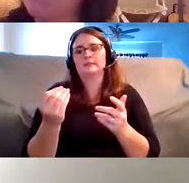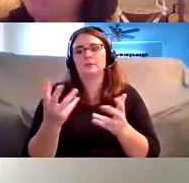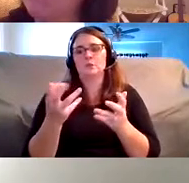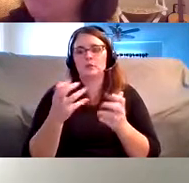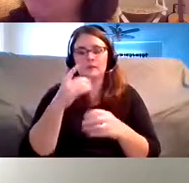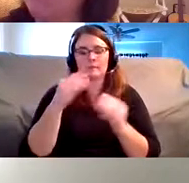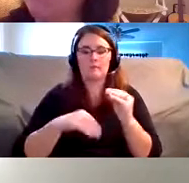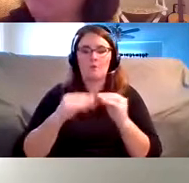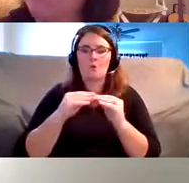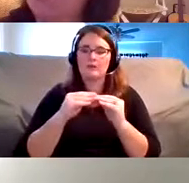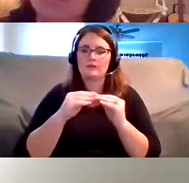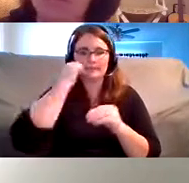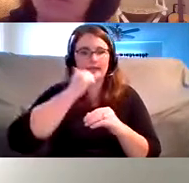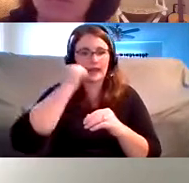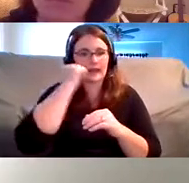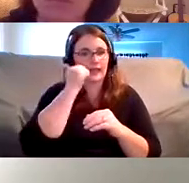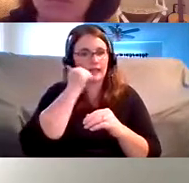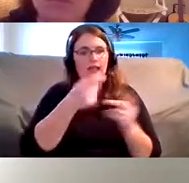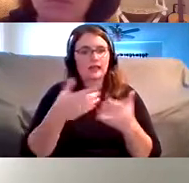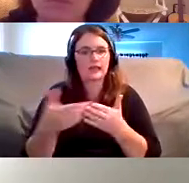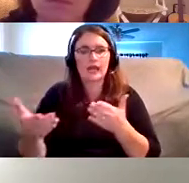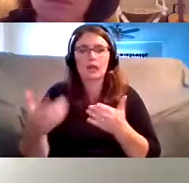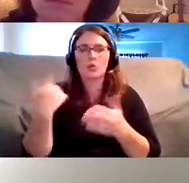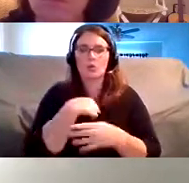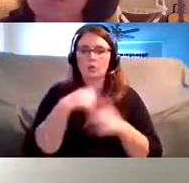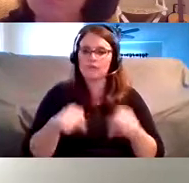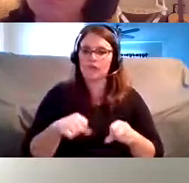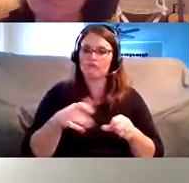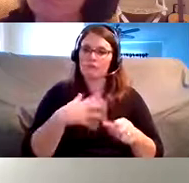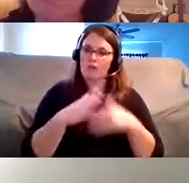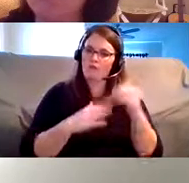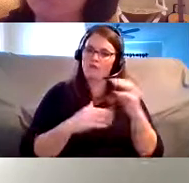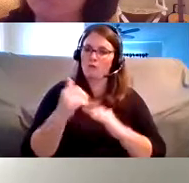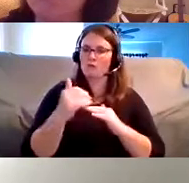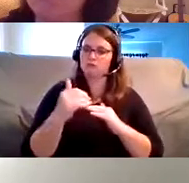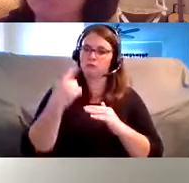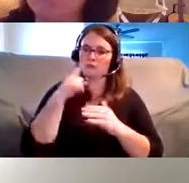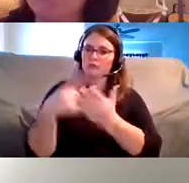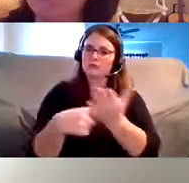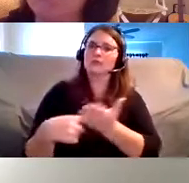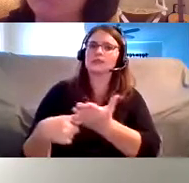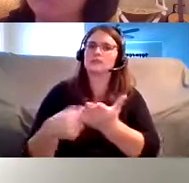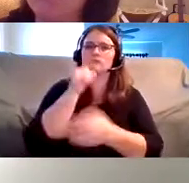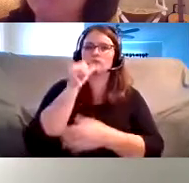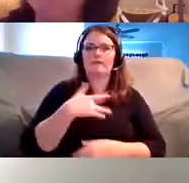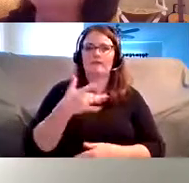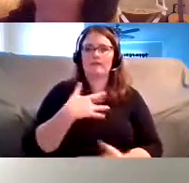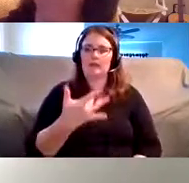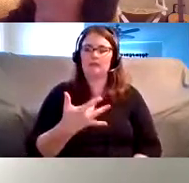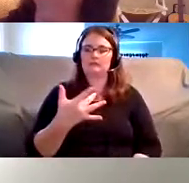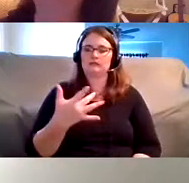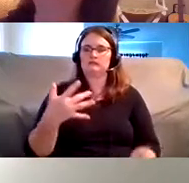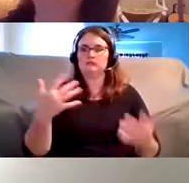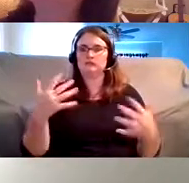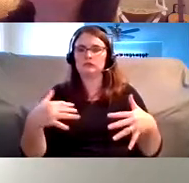of a daily thing where we can feel comfortable to be discussing it and not just feeling like insecure or feeling like you're the only